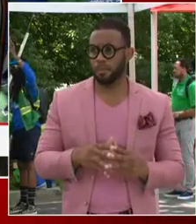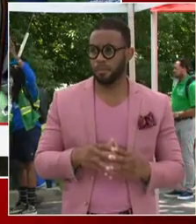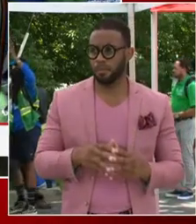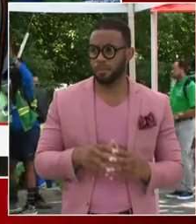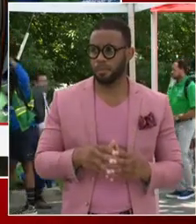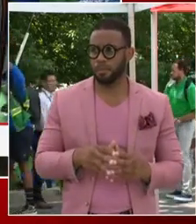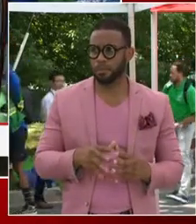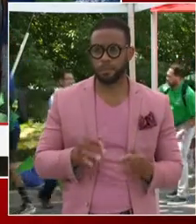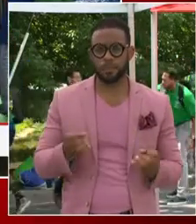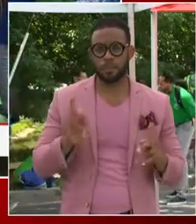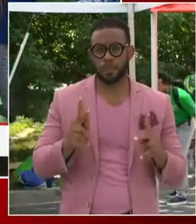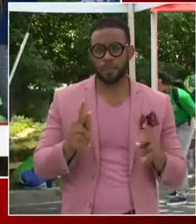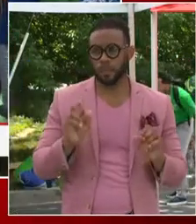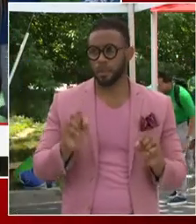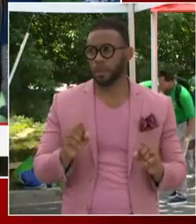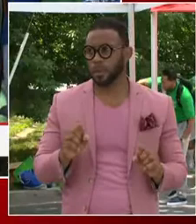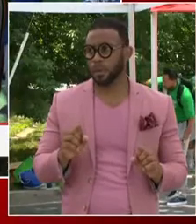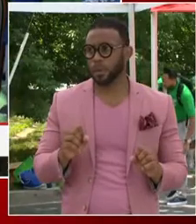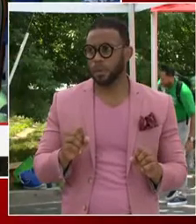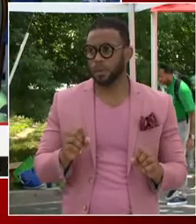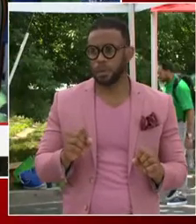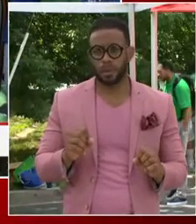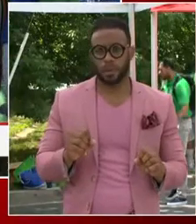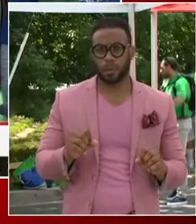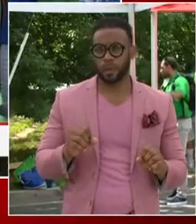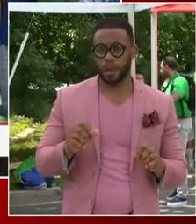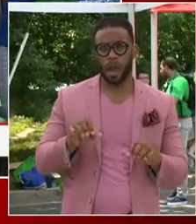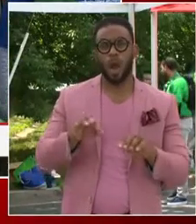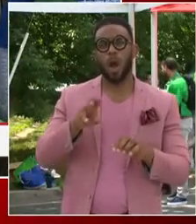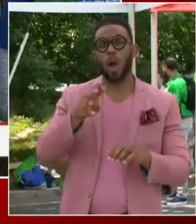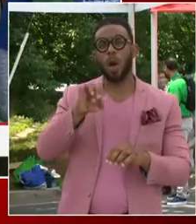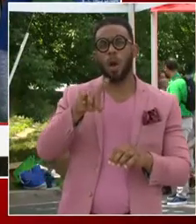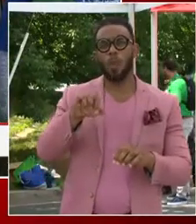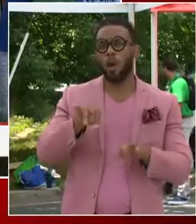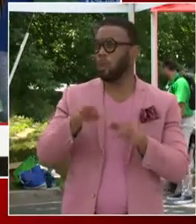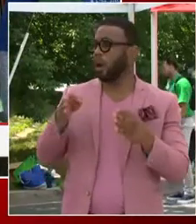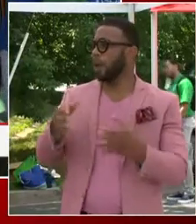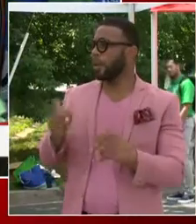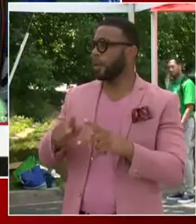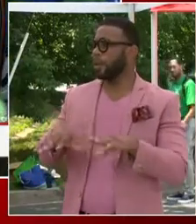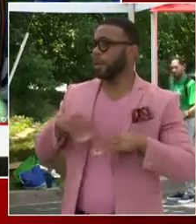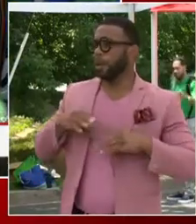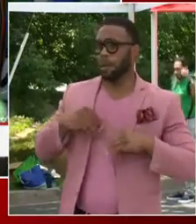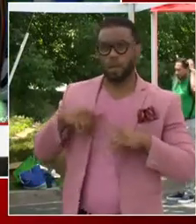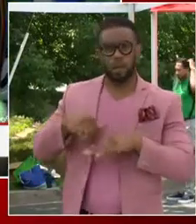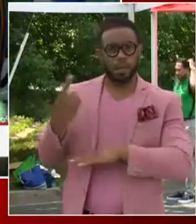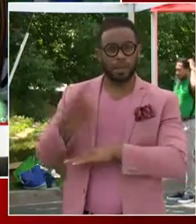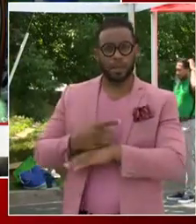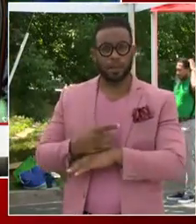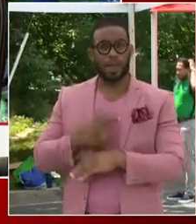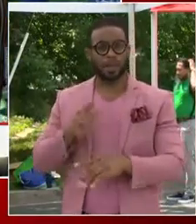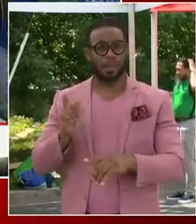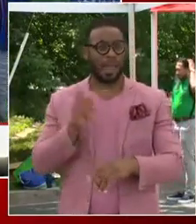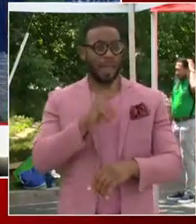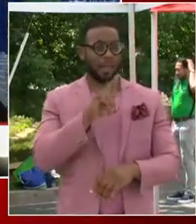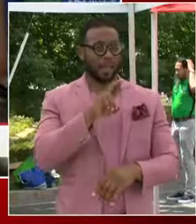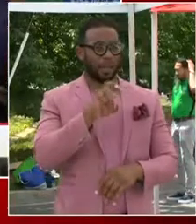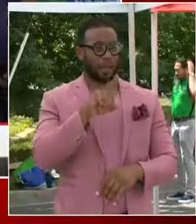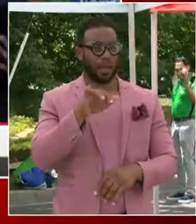shouting. Sure. How many people it can, take at a Absolutely. time? Is it going to move around? Okay, let me ask Dr. Elliott to address